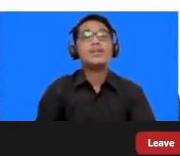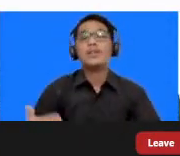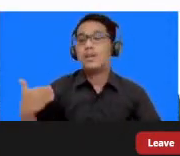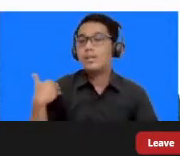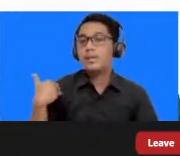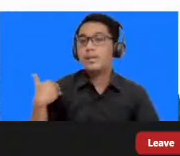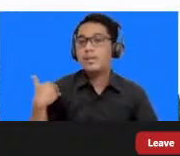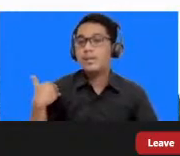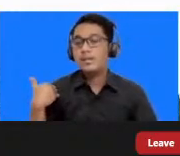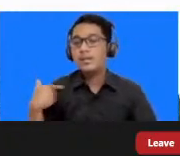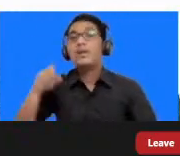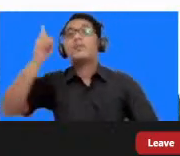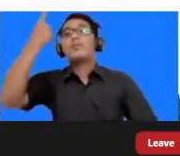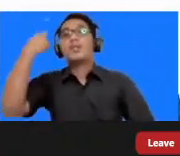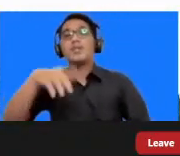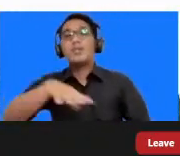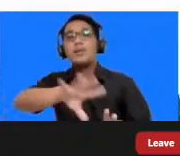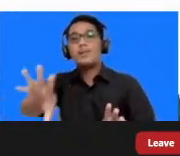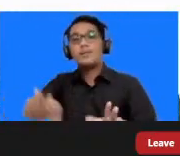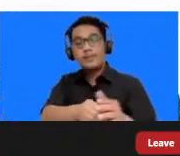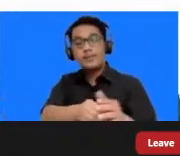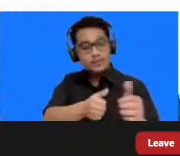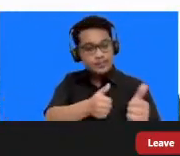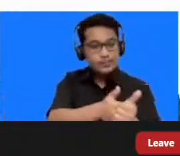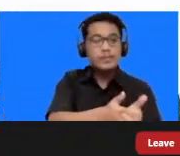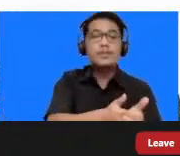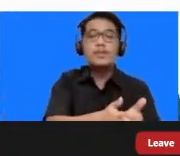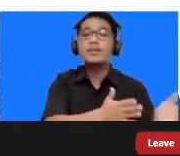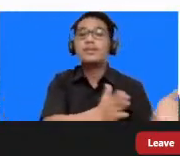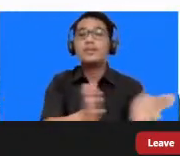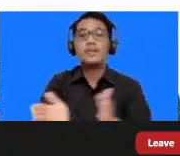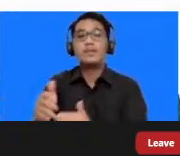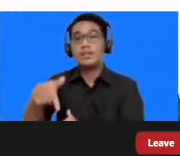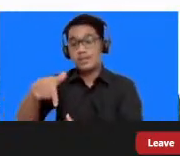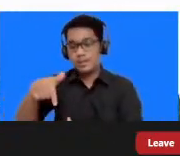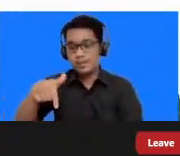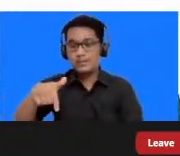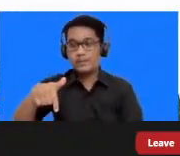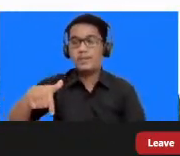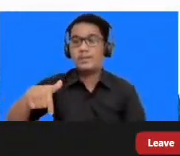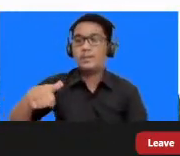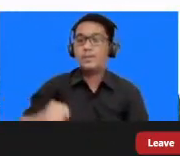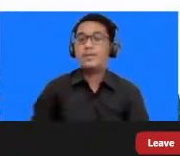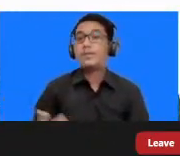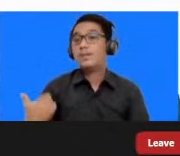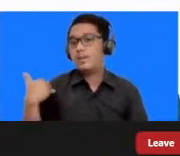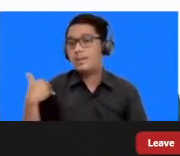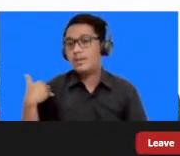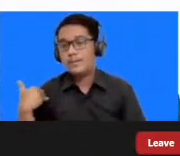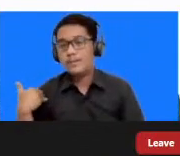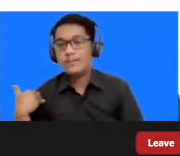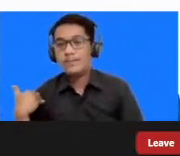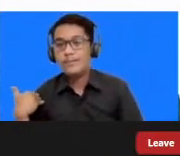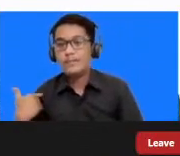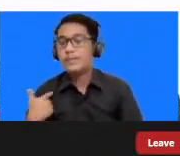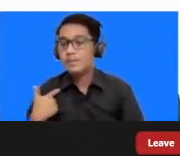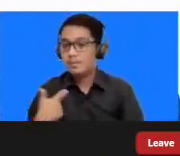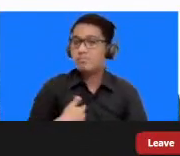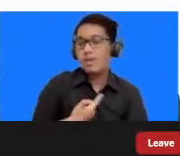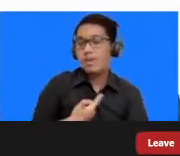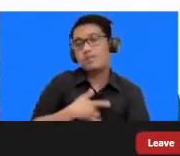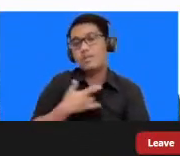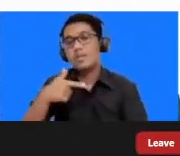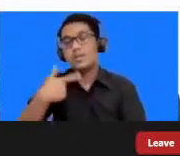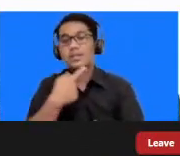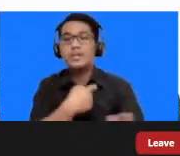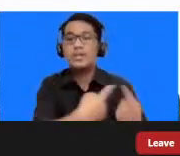in this session, it was a very excellent interactive session I have gone through. We shared our community engaged